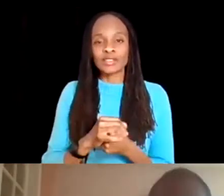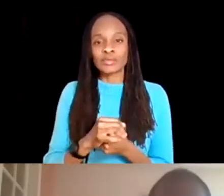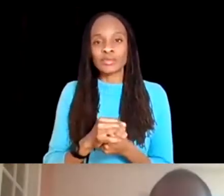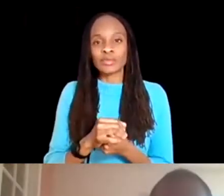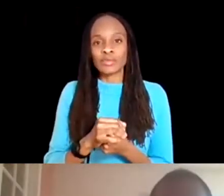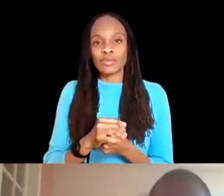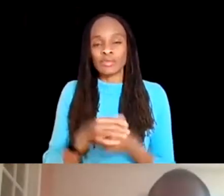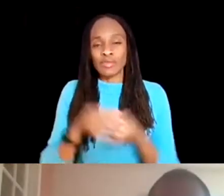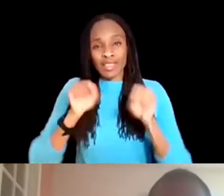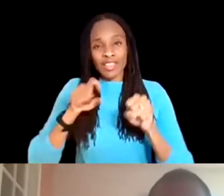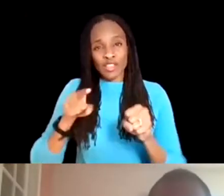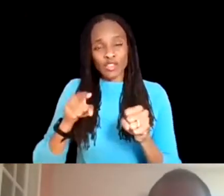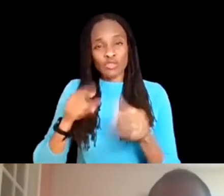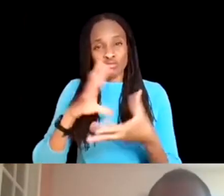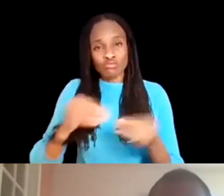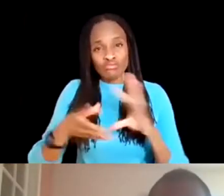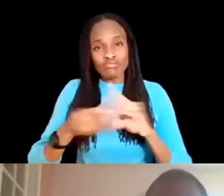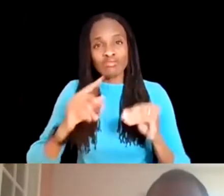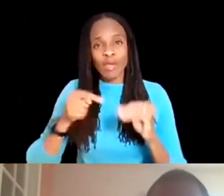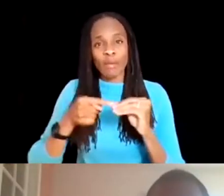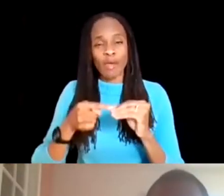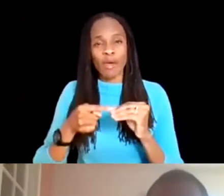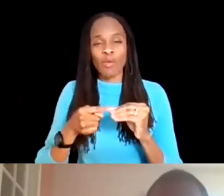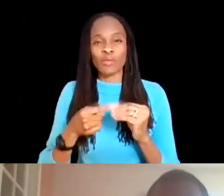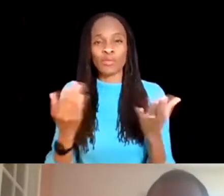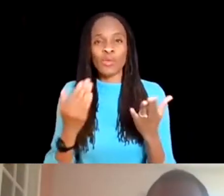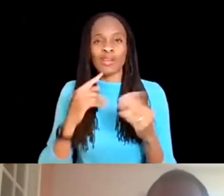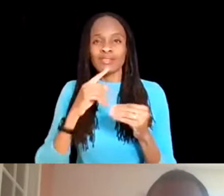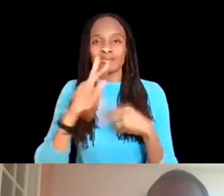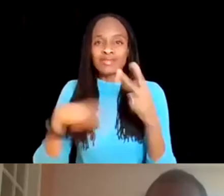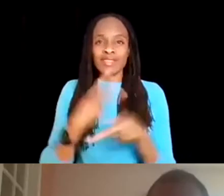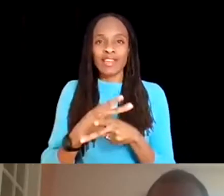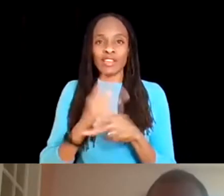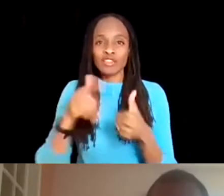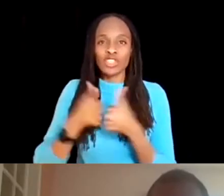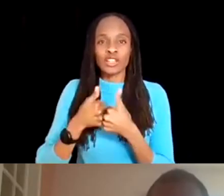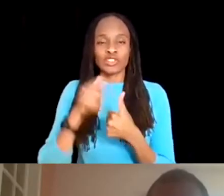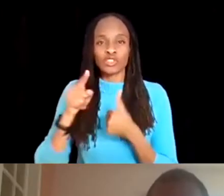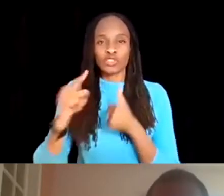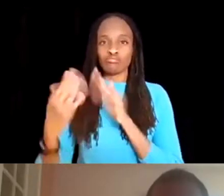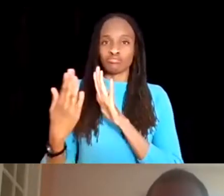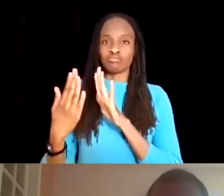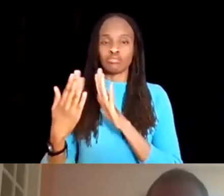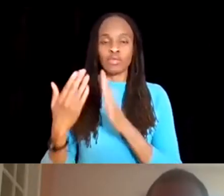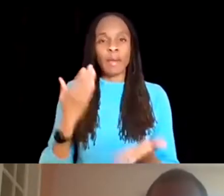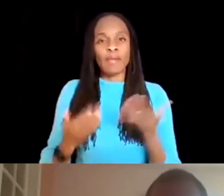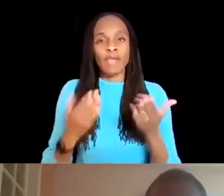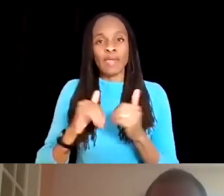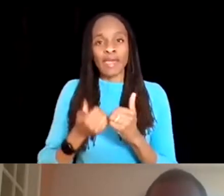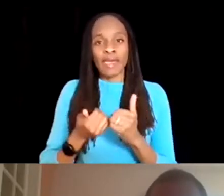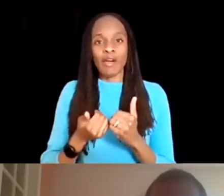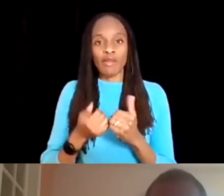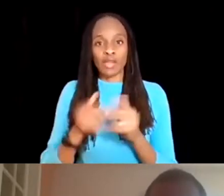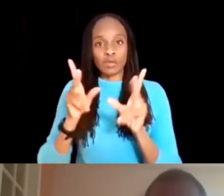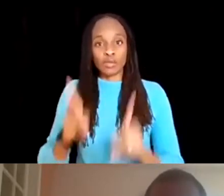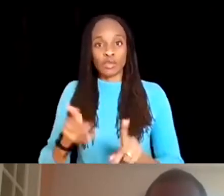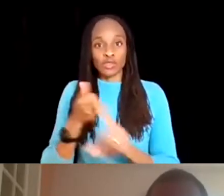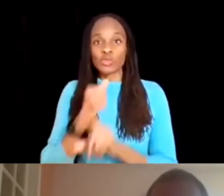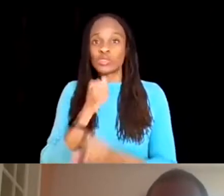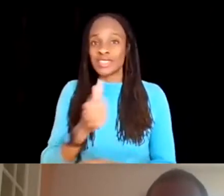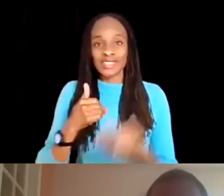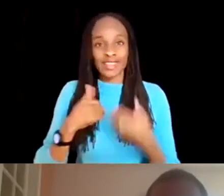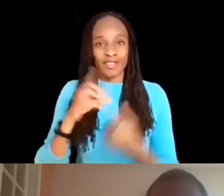Can you speak a little bit about what sort of challenges you confronted and maybe how, as someone who doesn't have a disability,